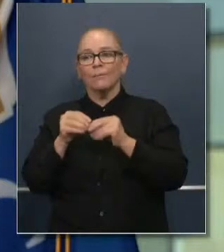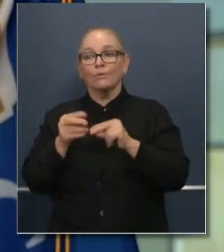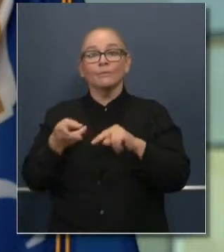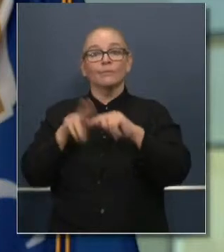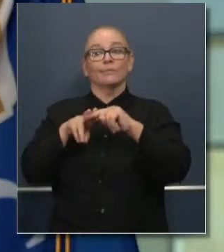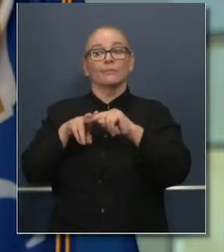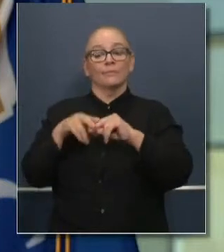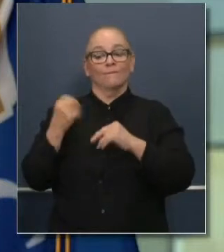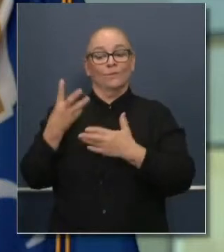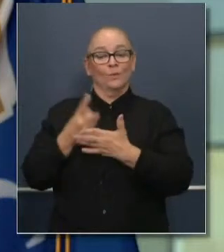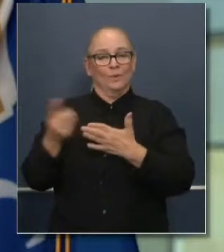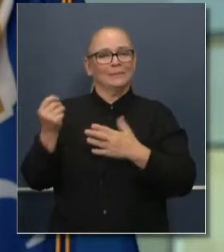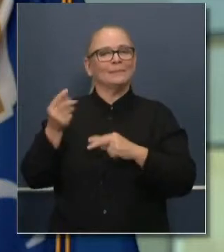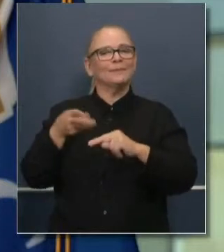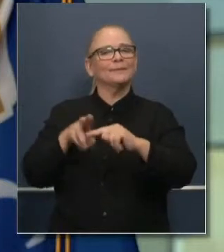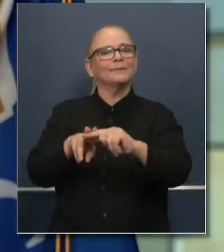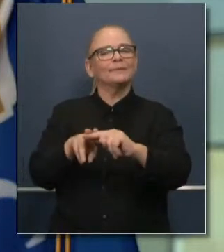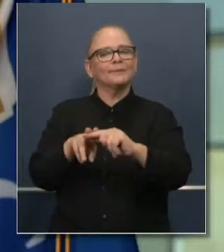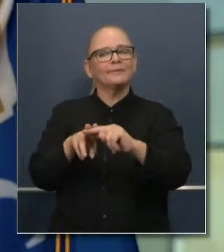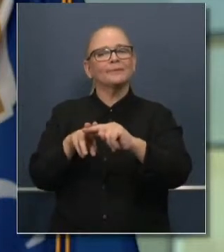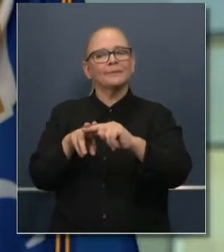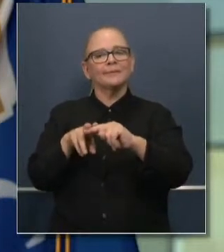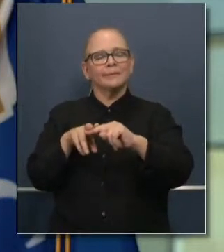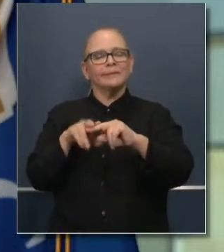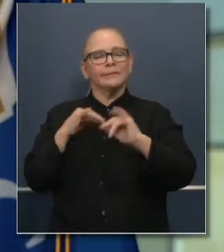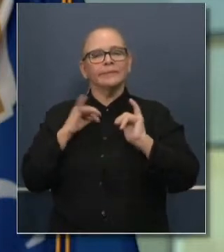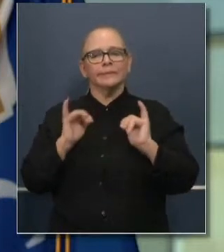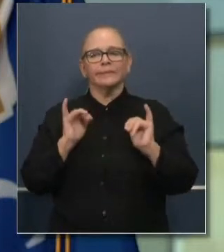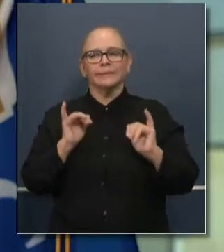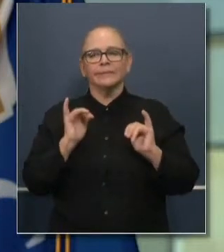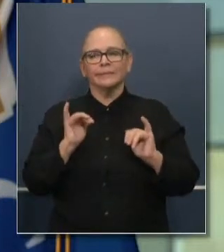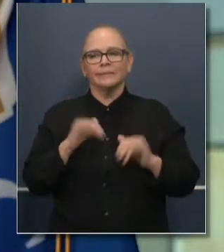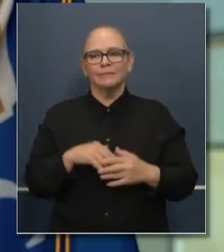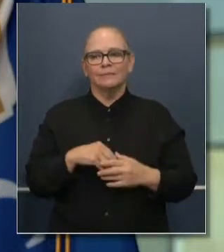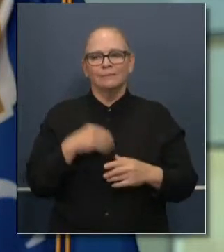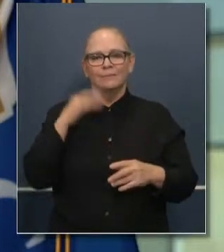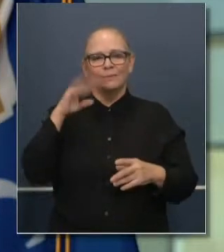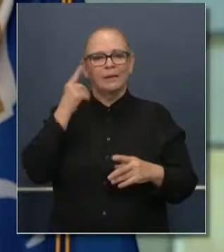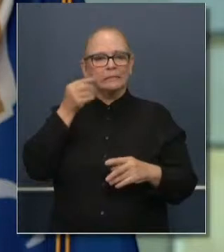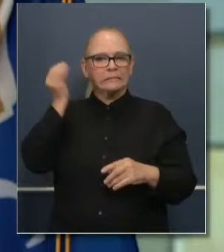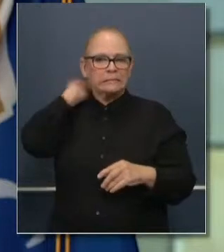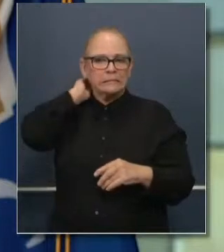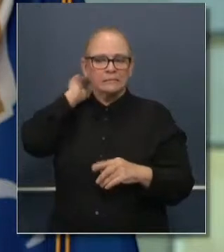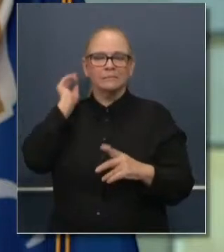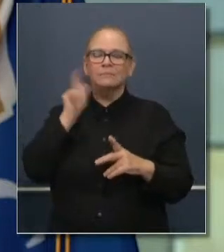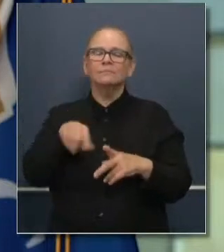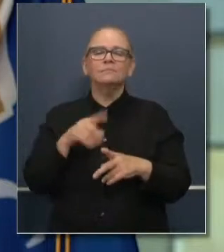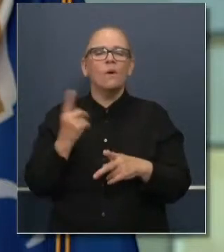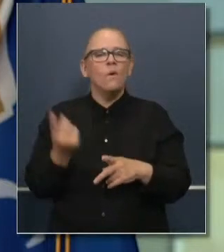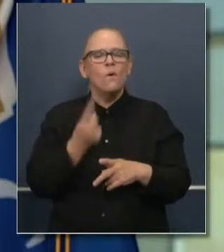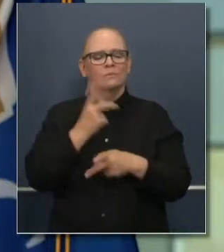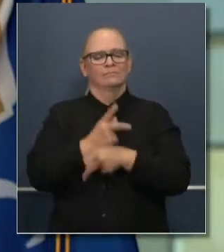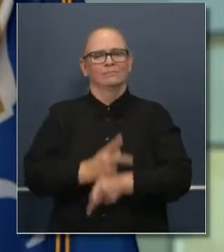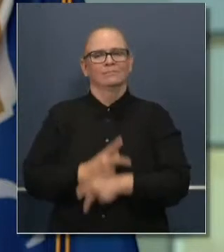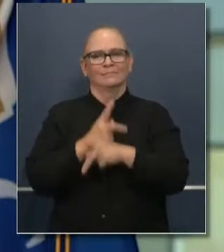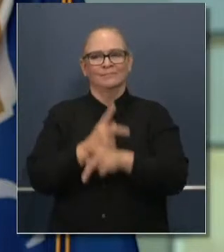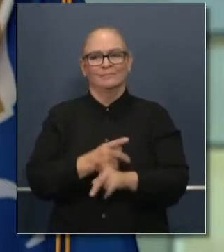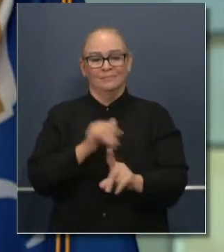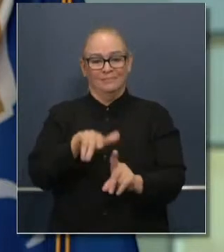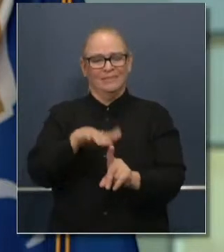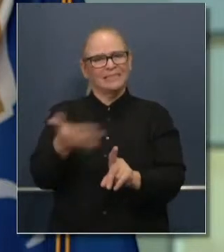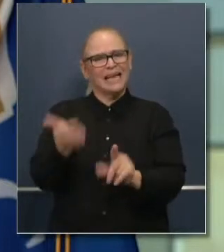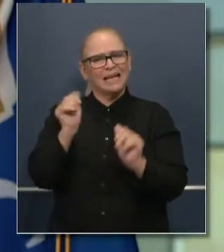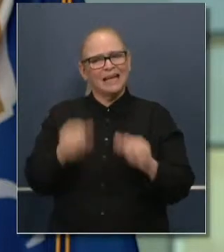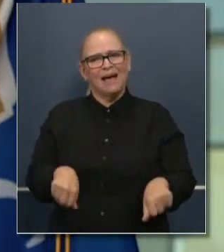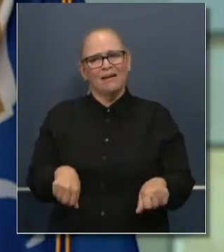weeks, the lagging indicator always in terms of the deaths, this number is reflected as a